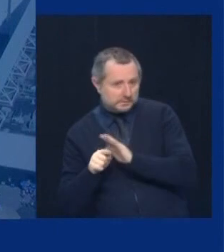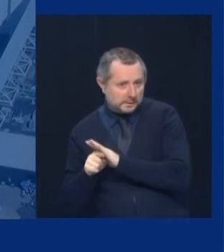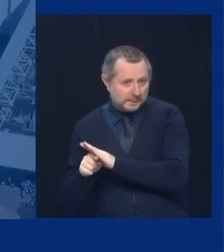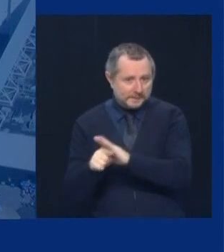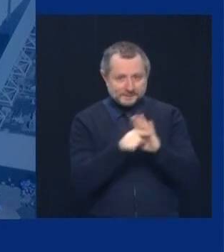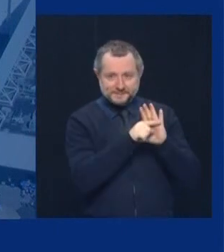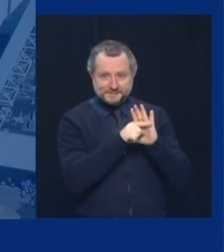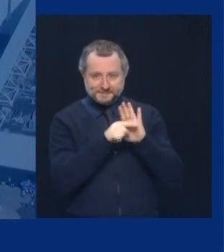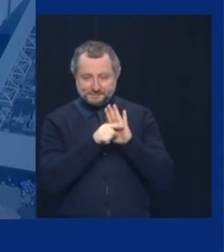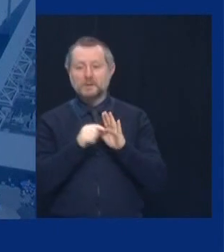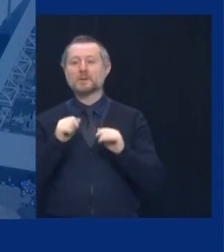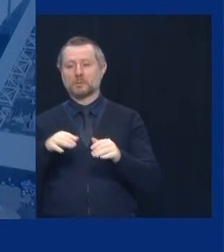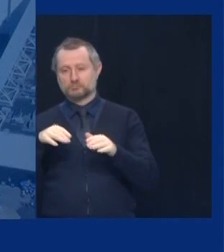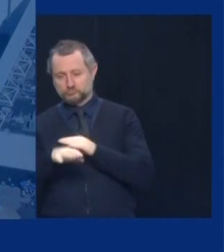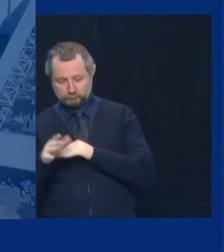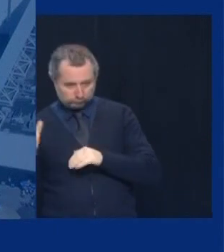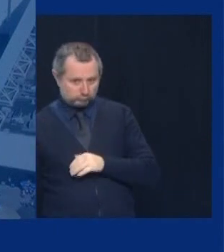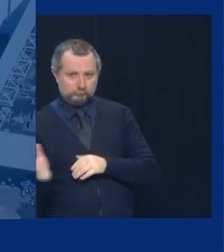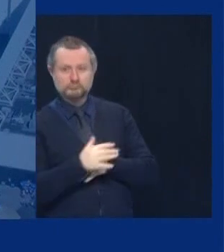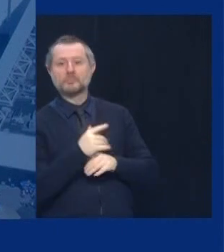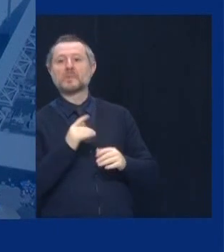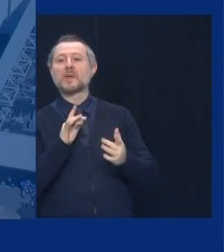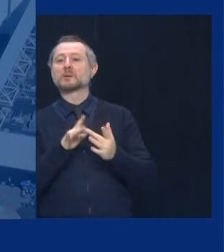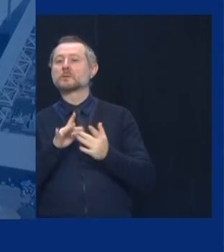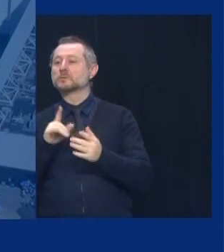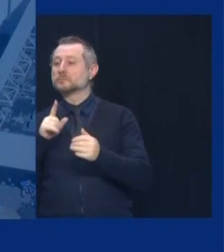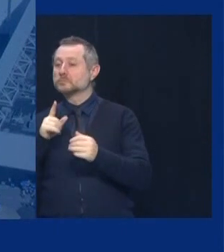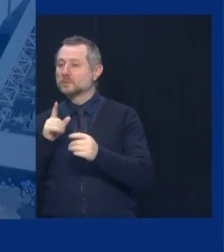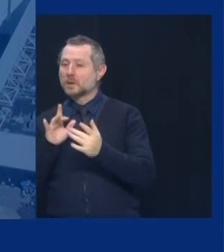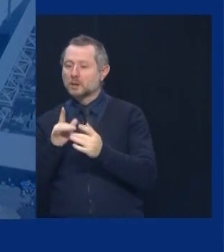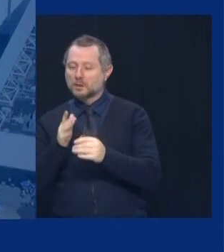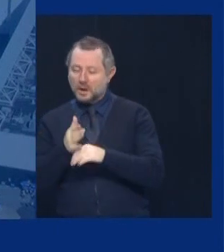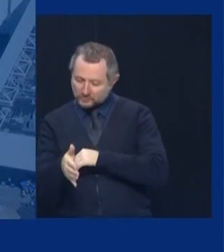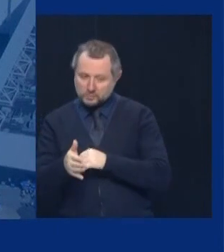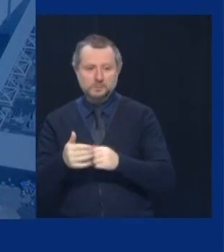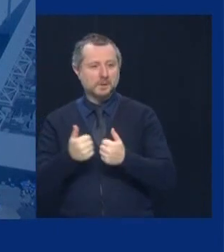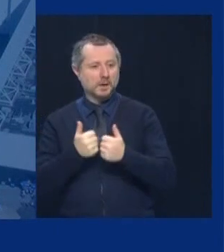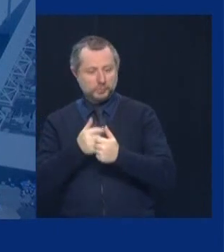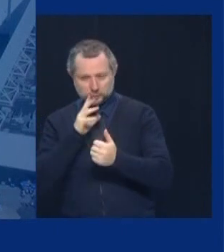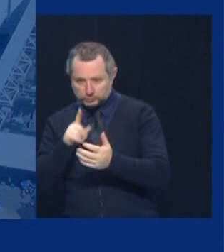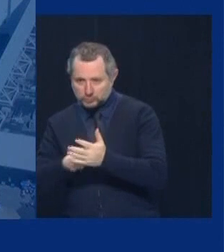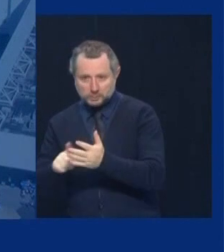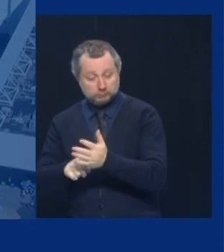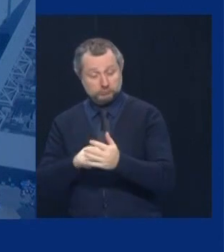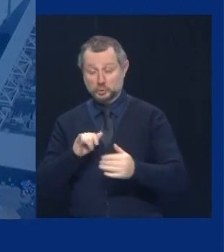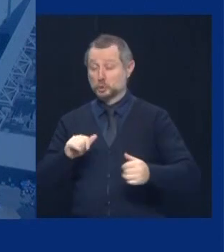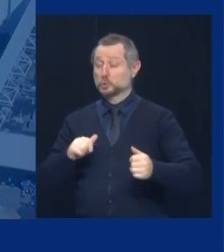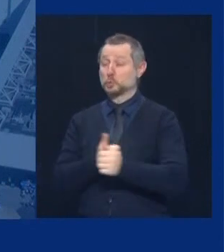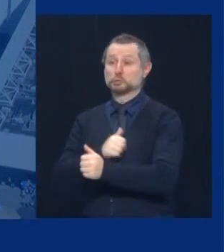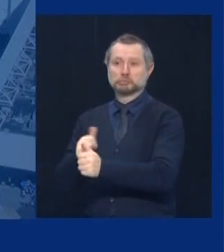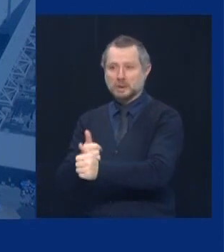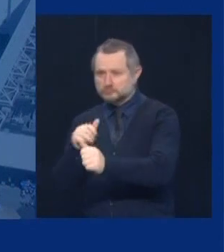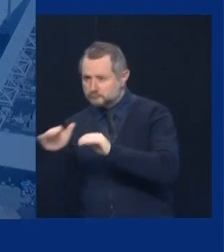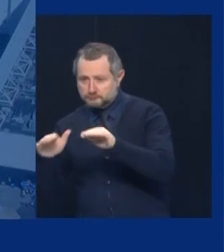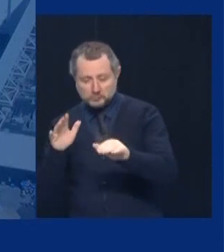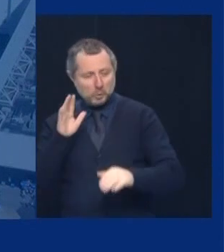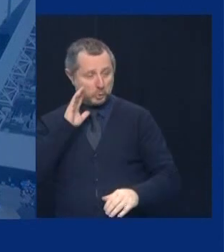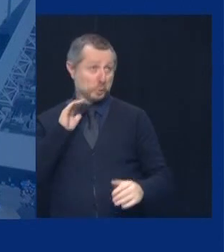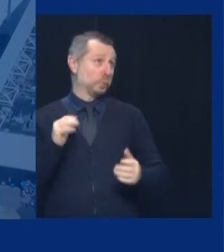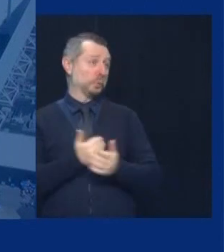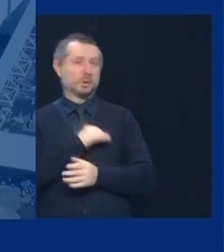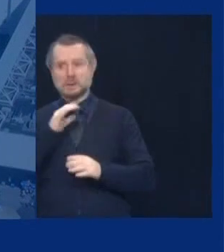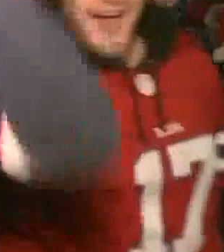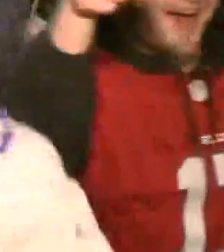the team, and we will do contact tracing afterwards. And as I said, this is a demonstration project. But the health commissioner did raise concerns about